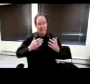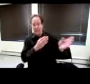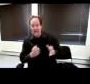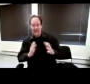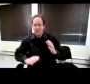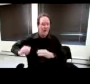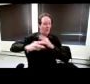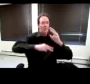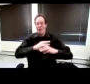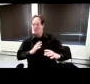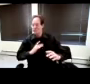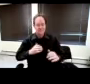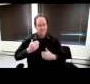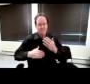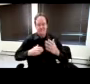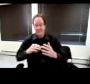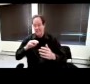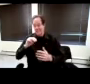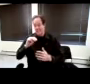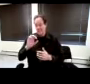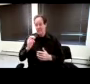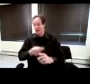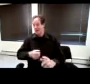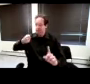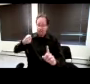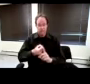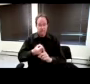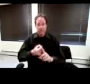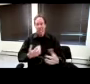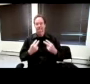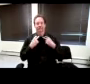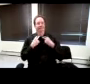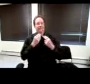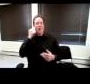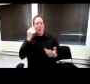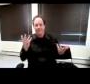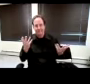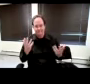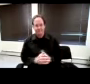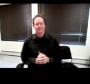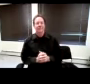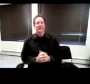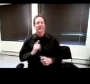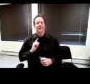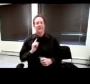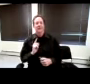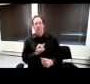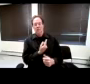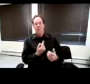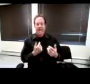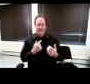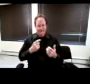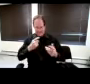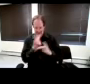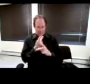world. And in March, we found ourselves at home. So, we had to do a quick pivot to figure out